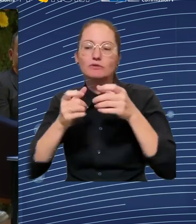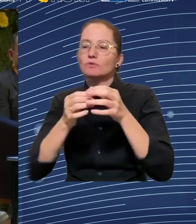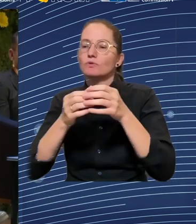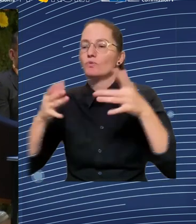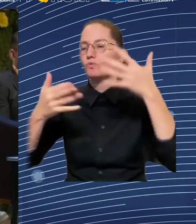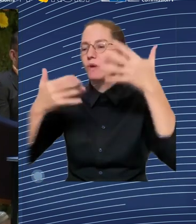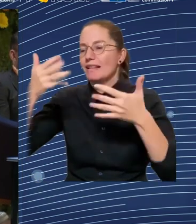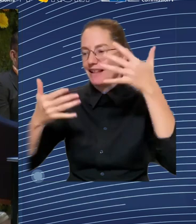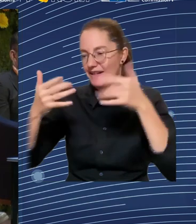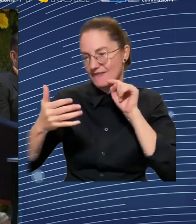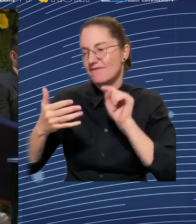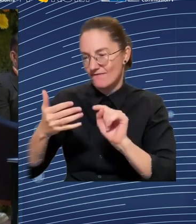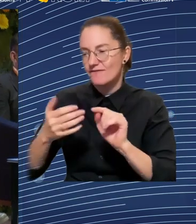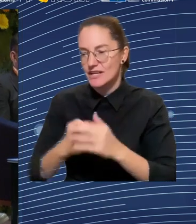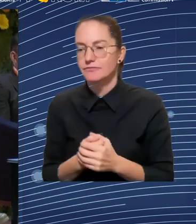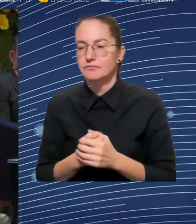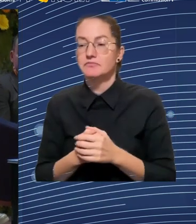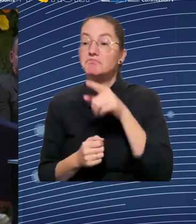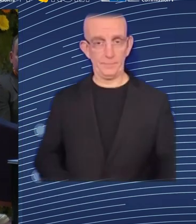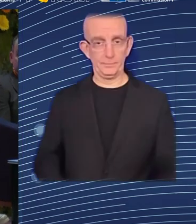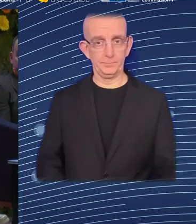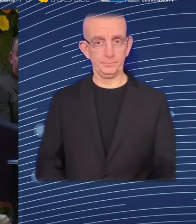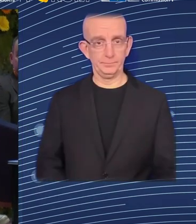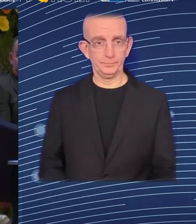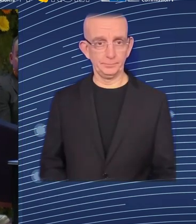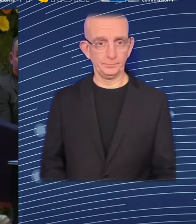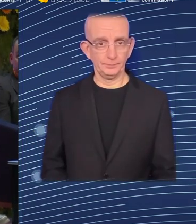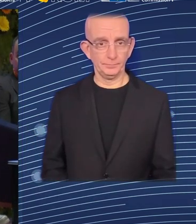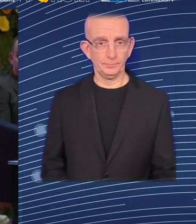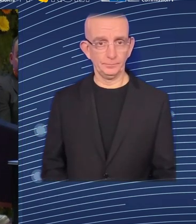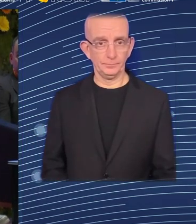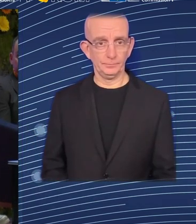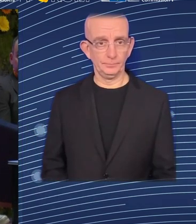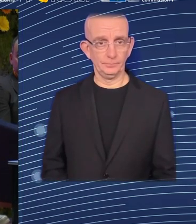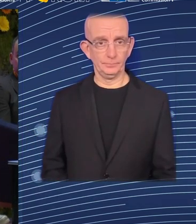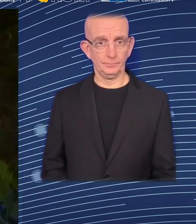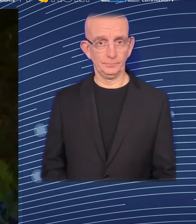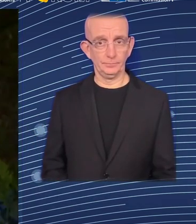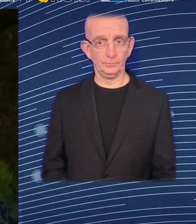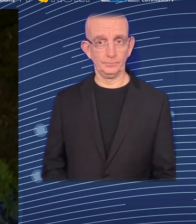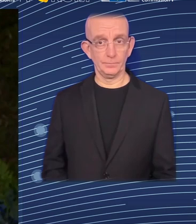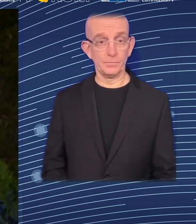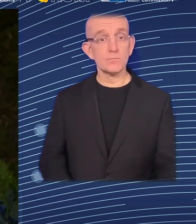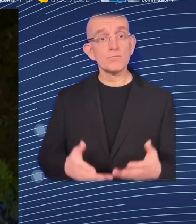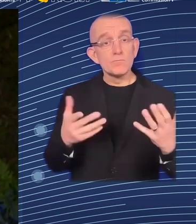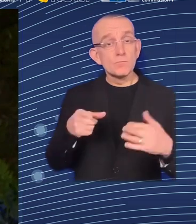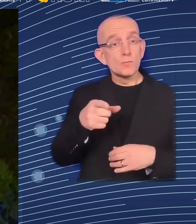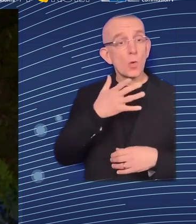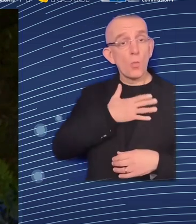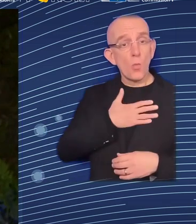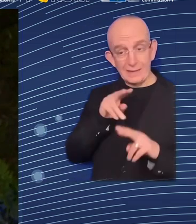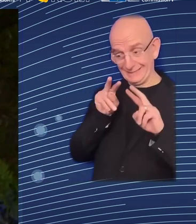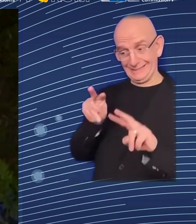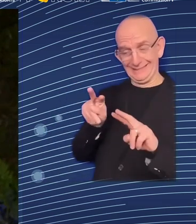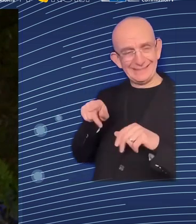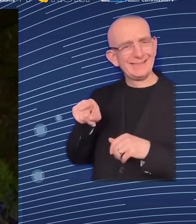diversity of experiences much better than what this type of quantitative analysis would do. So I think there it's important